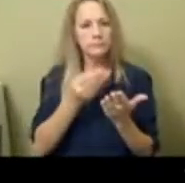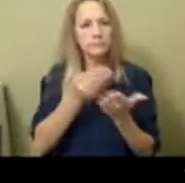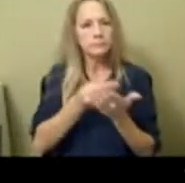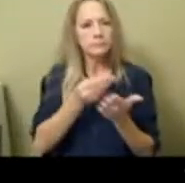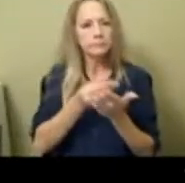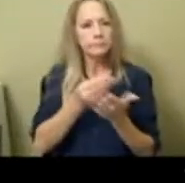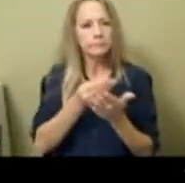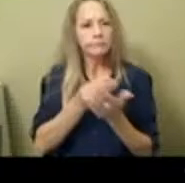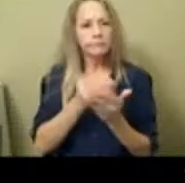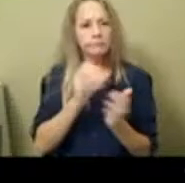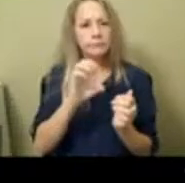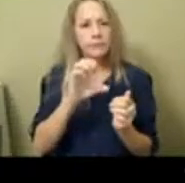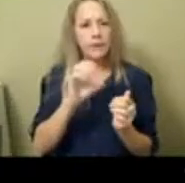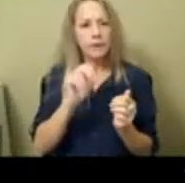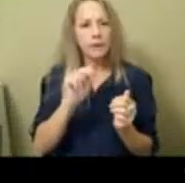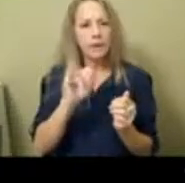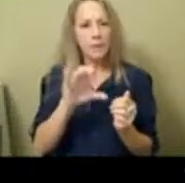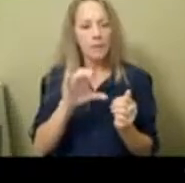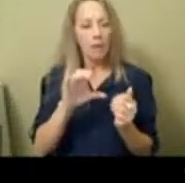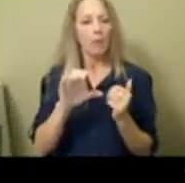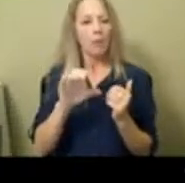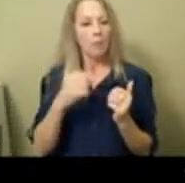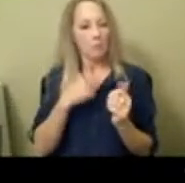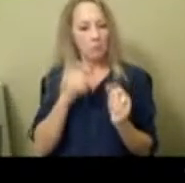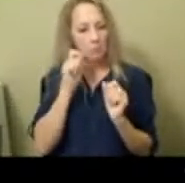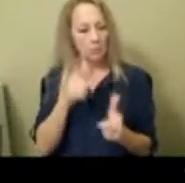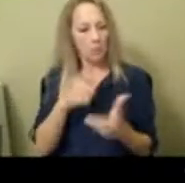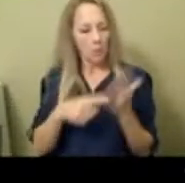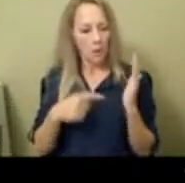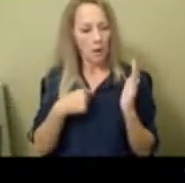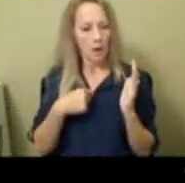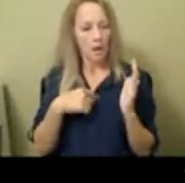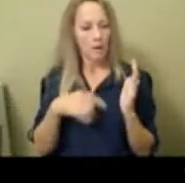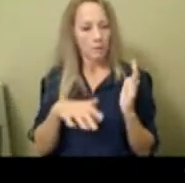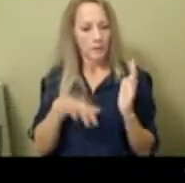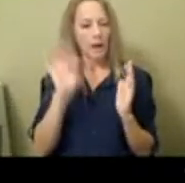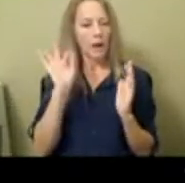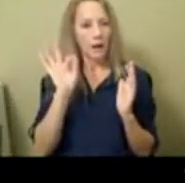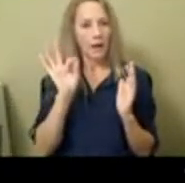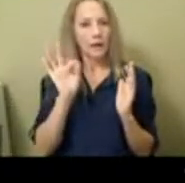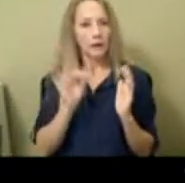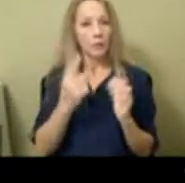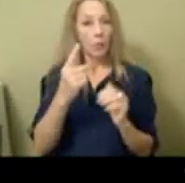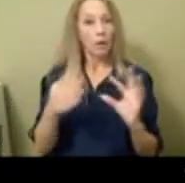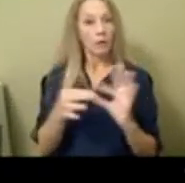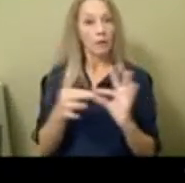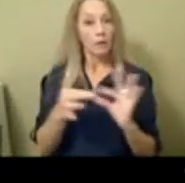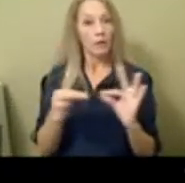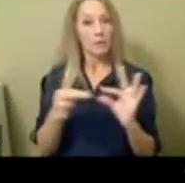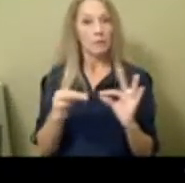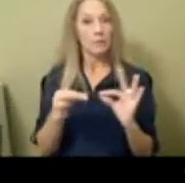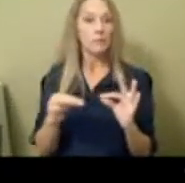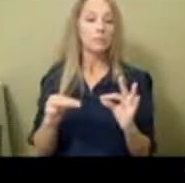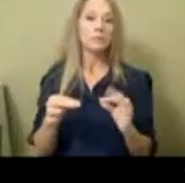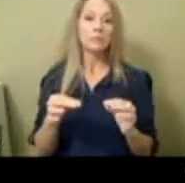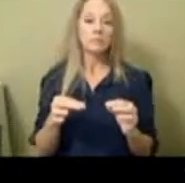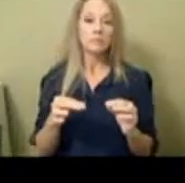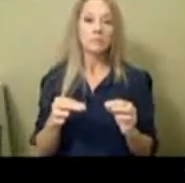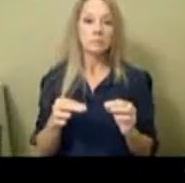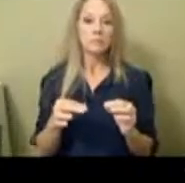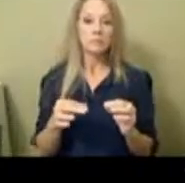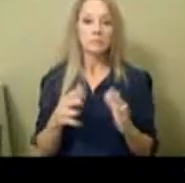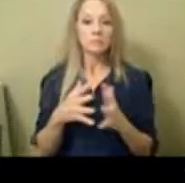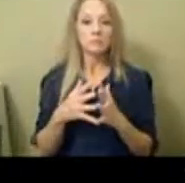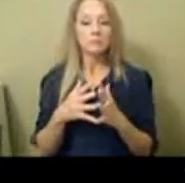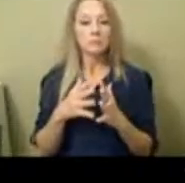and I was fascinated by what I heard, as I'm sure you all were. And one of the comments was that a lot of downturns in